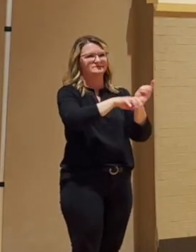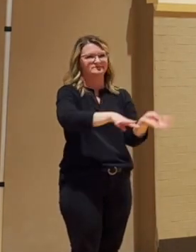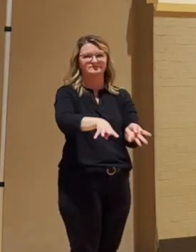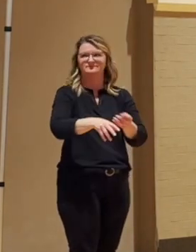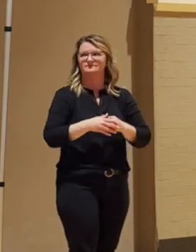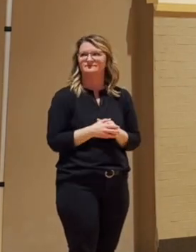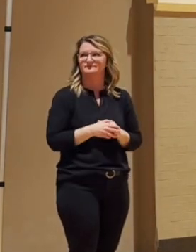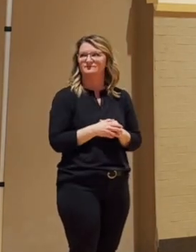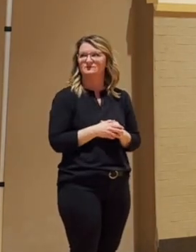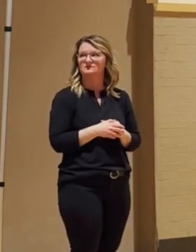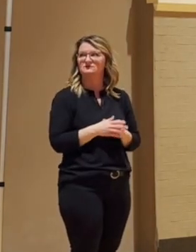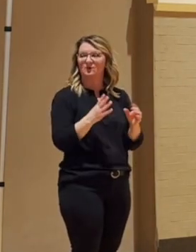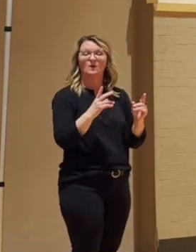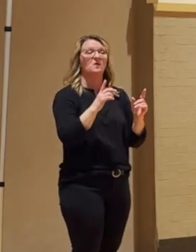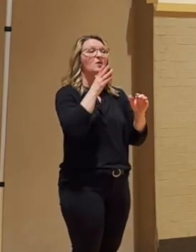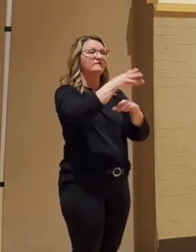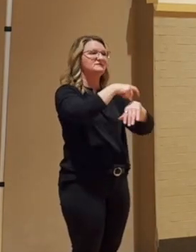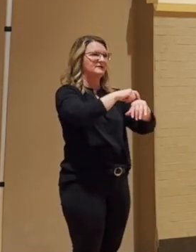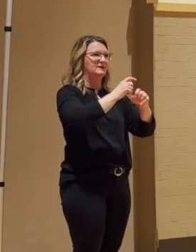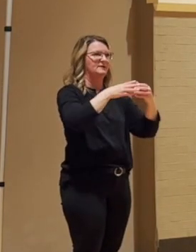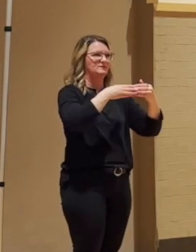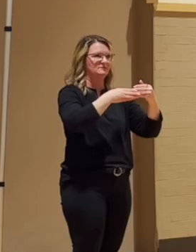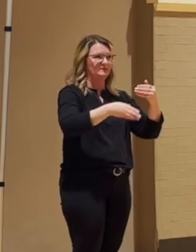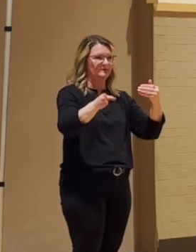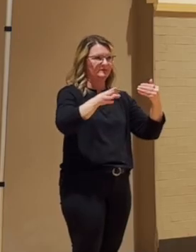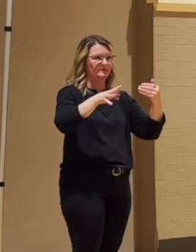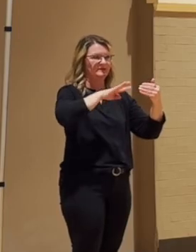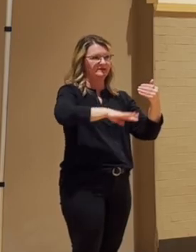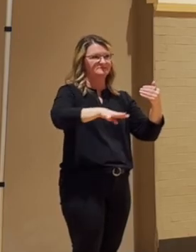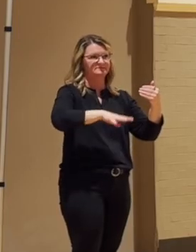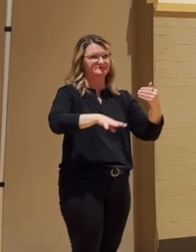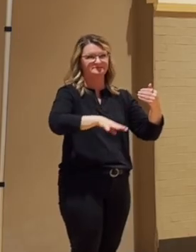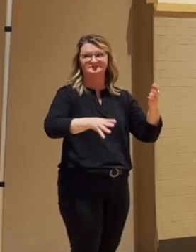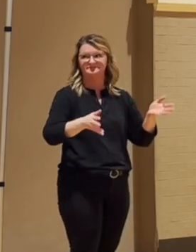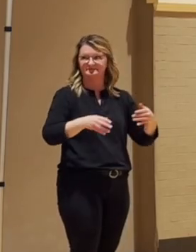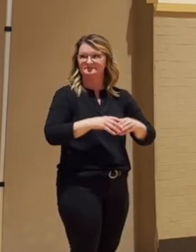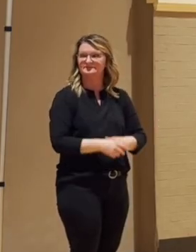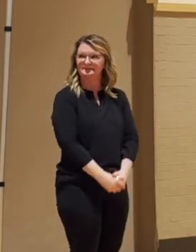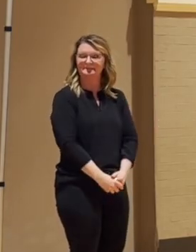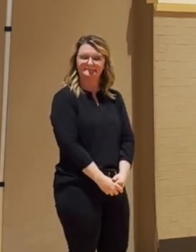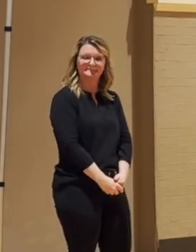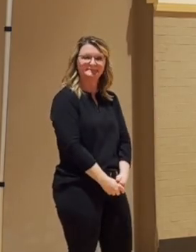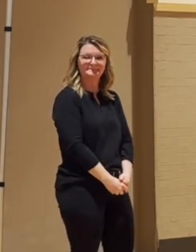And then over time, the gates will open back up and release. All right.